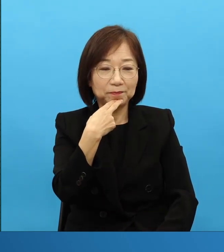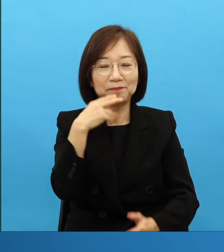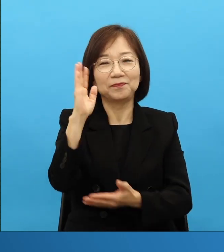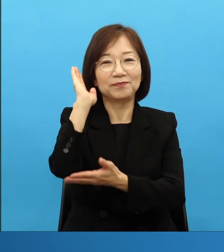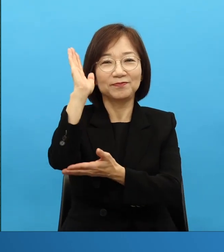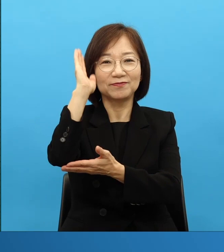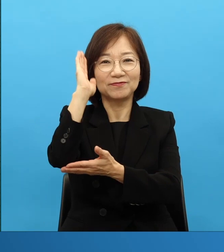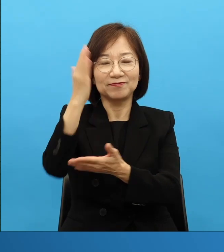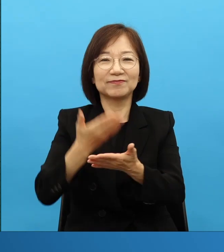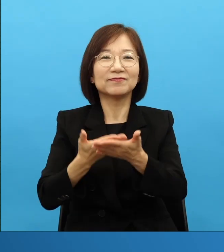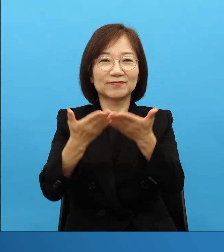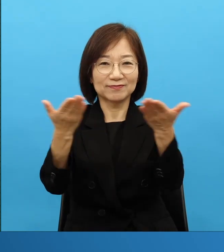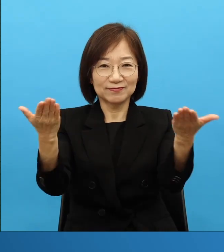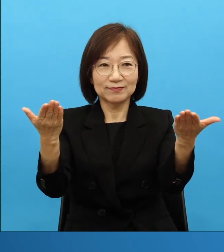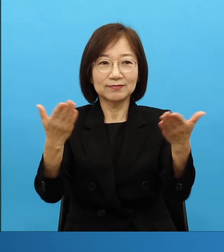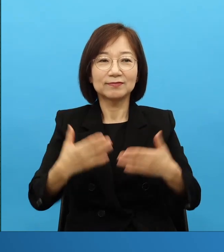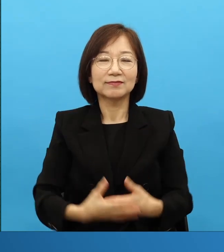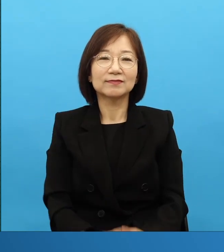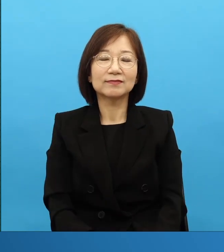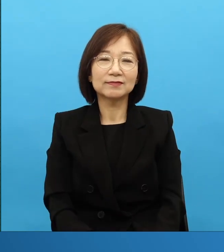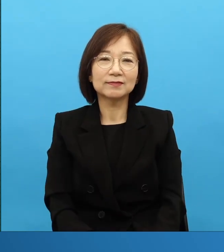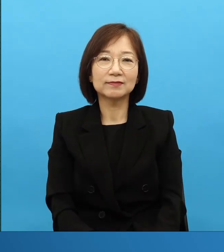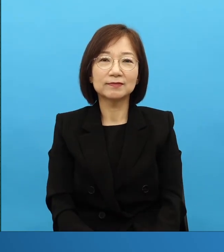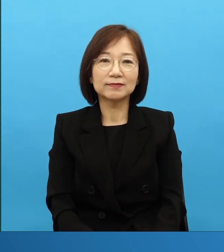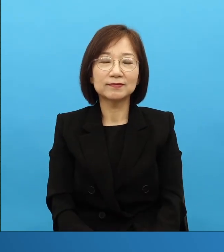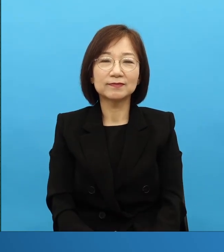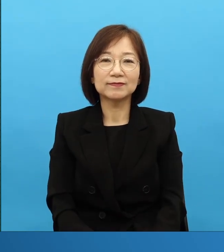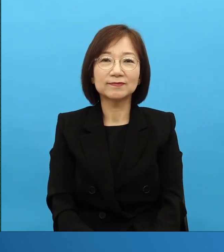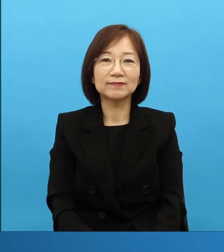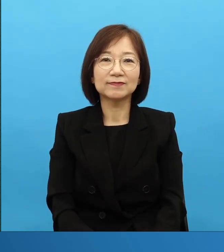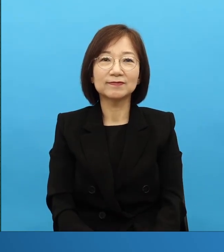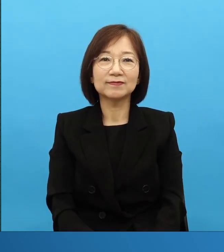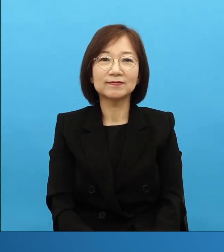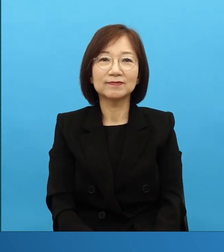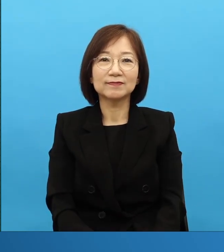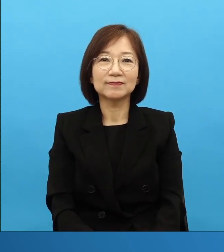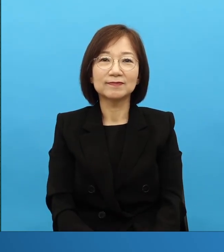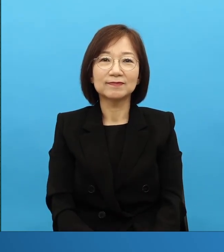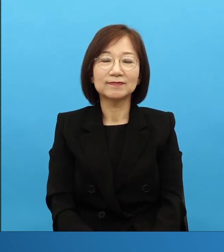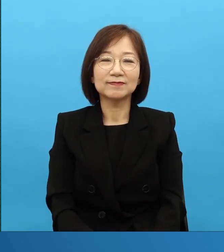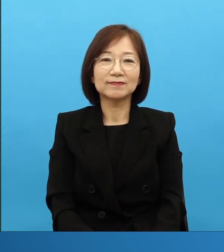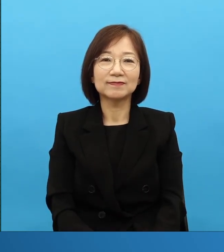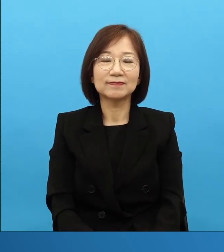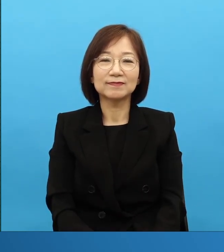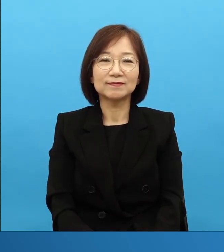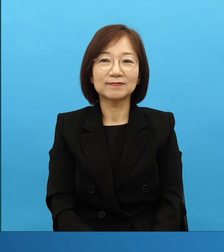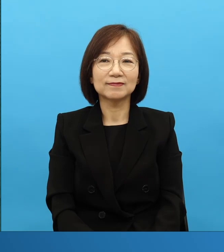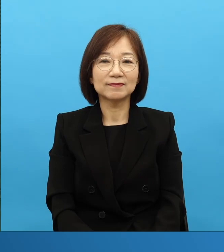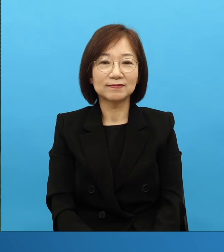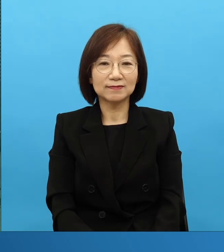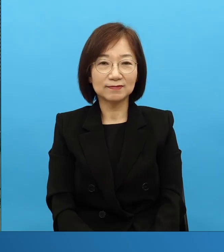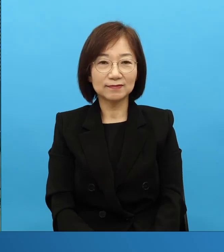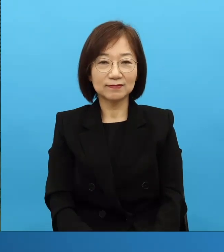praise from the David Choir, the head pastor, Pastor Yu, will give the sermon titled, There is no commodity of life in this world.